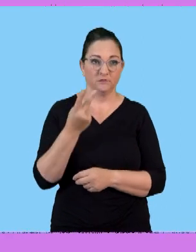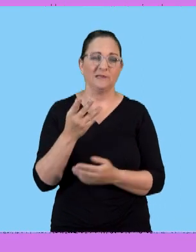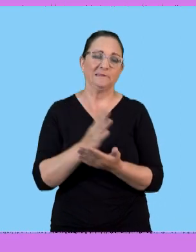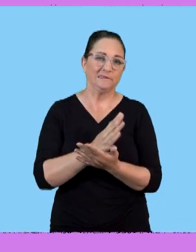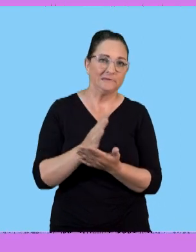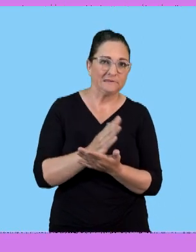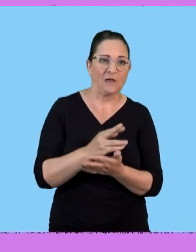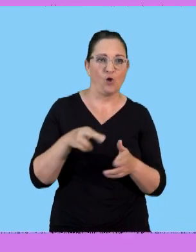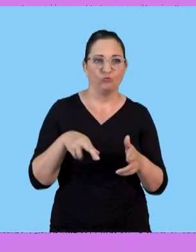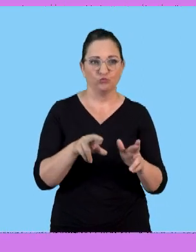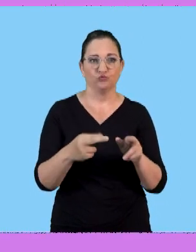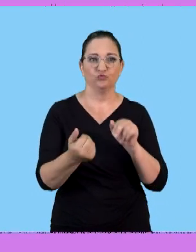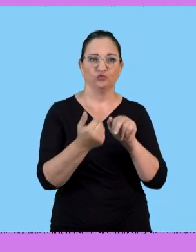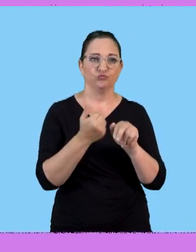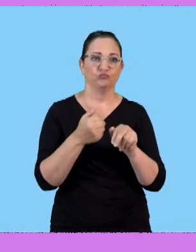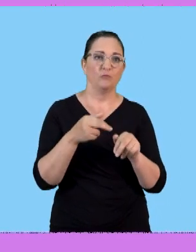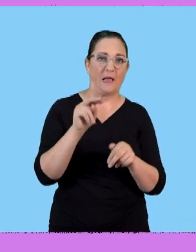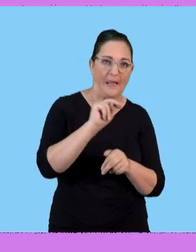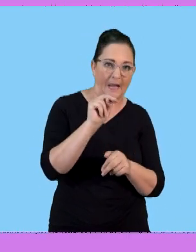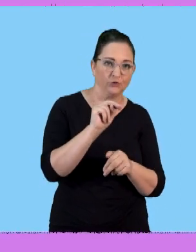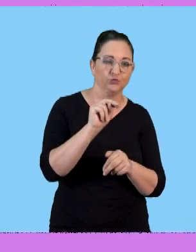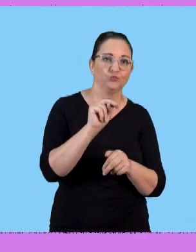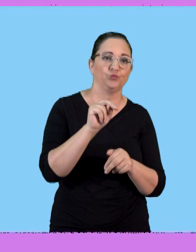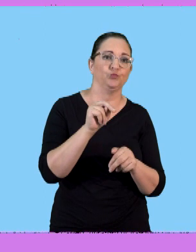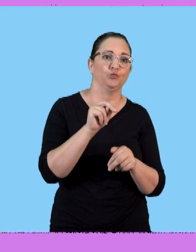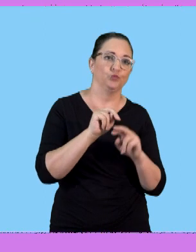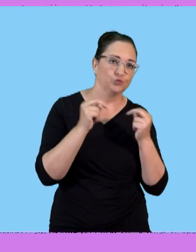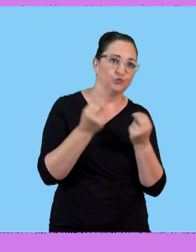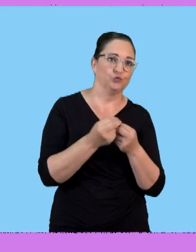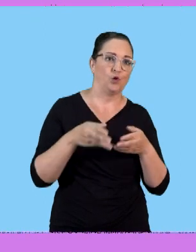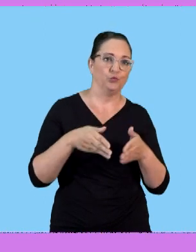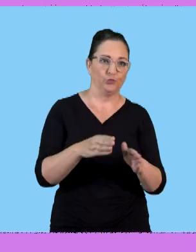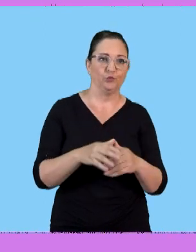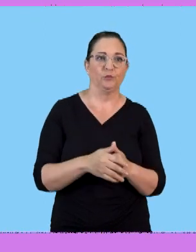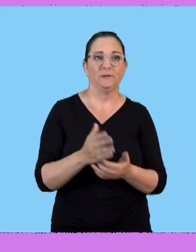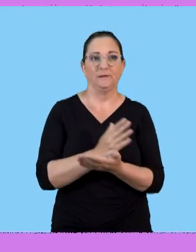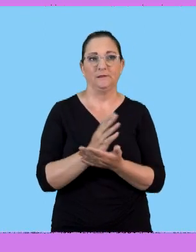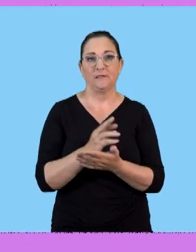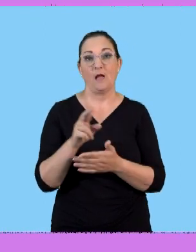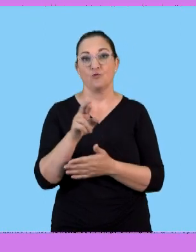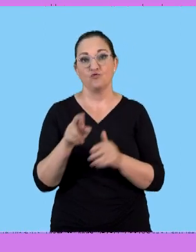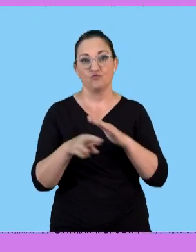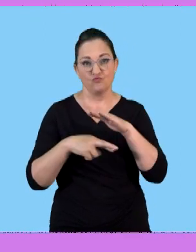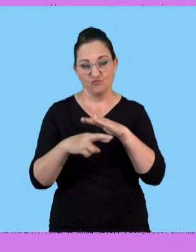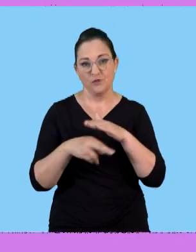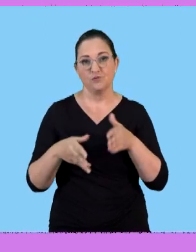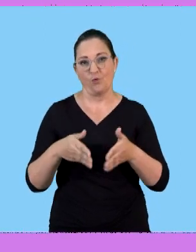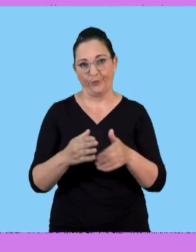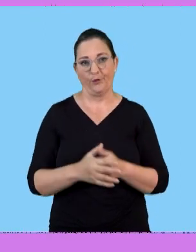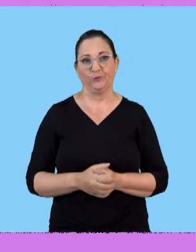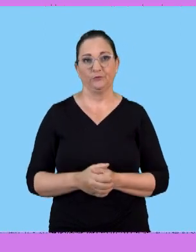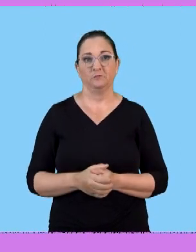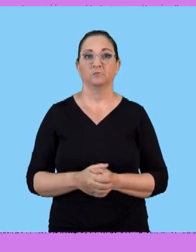then some routes indicated, national routes, and well as our regional roads as well.